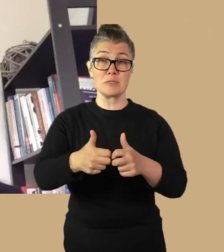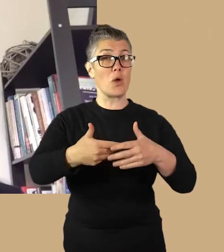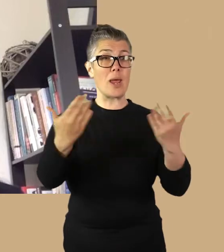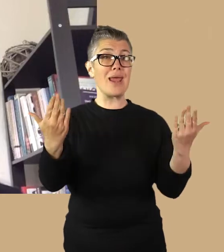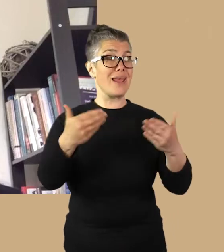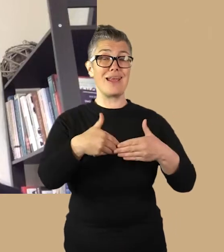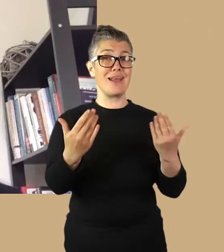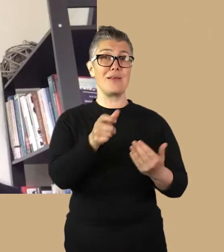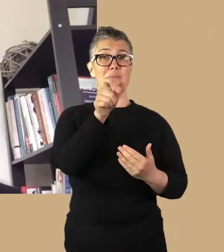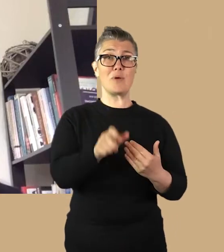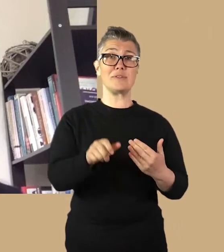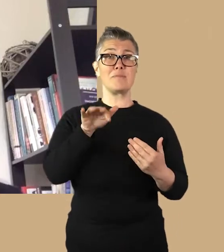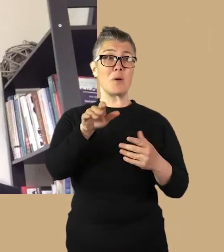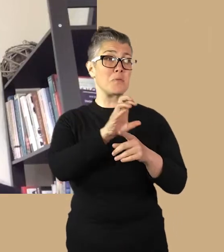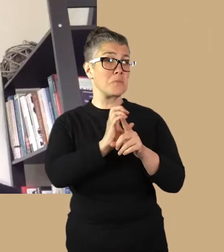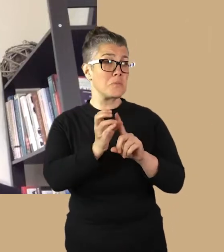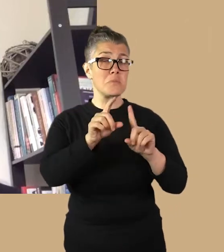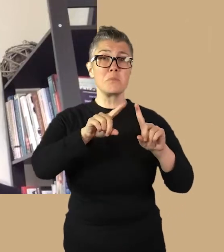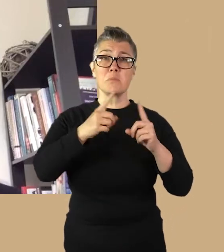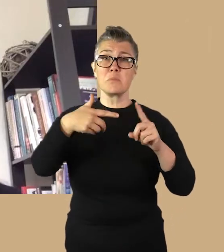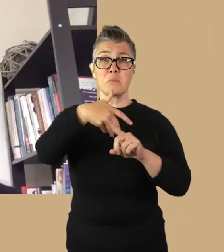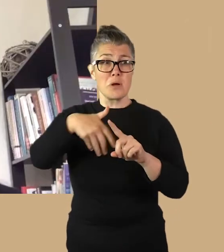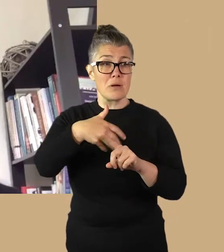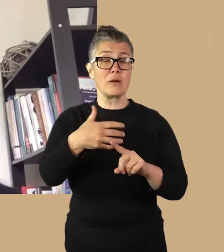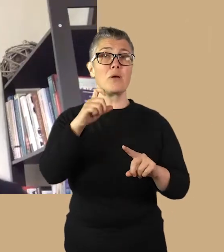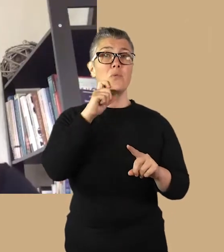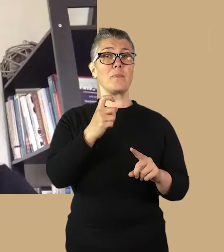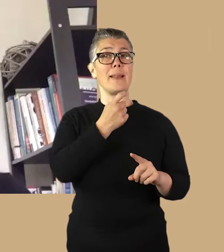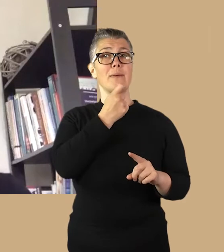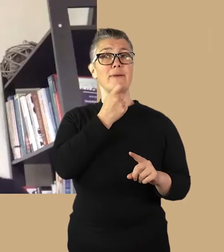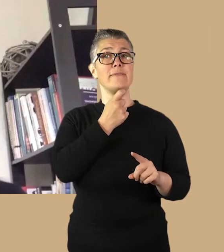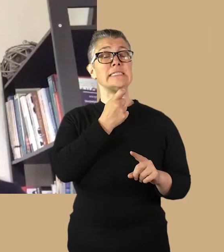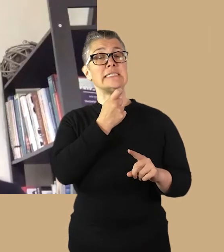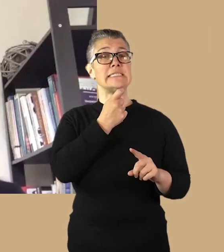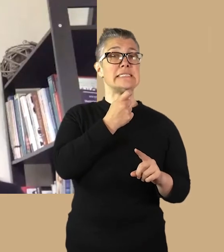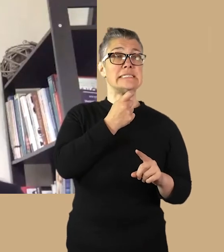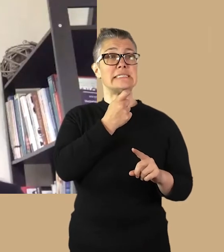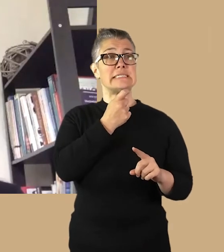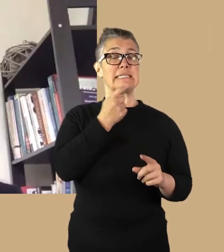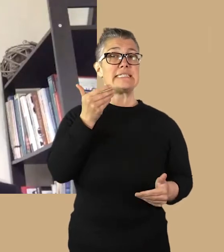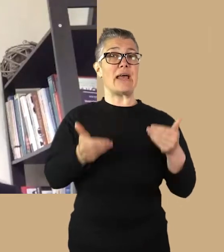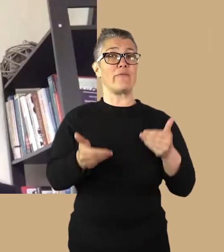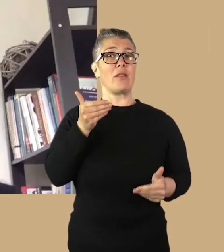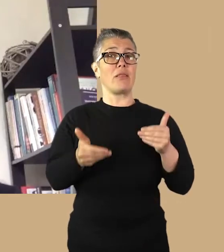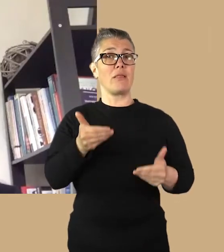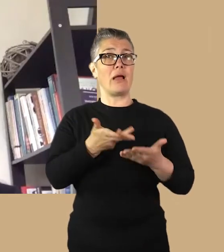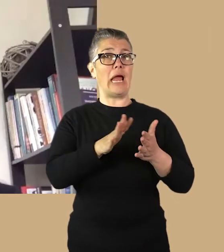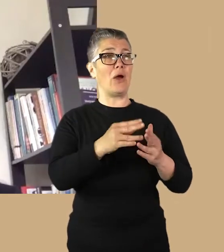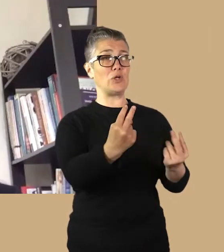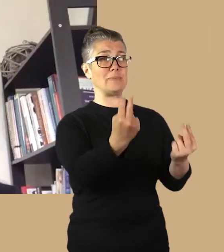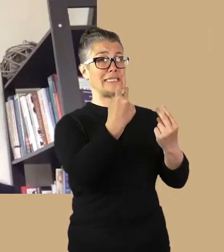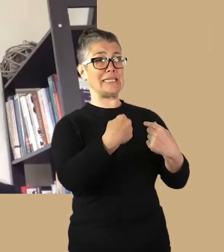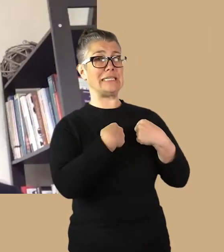would be aware of, or maybe would be a bit self-cautious of how they might be perceived. So self-doubt is